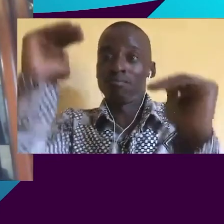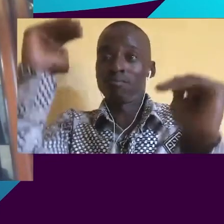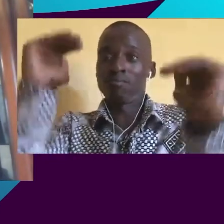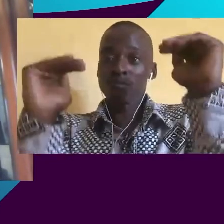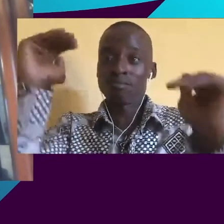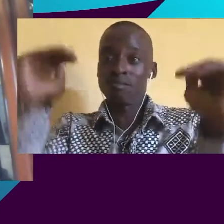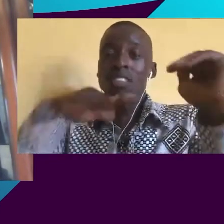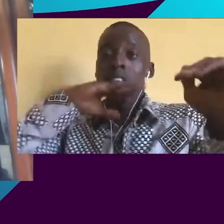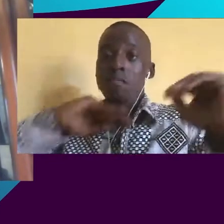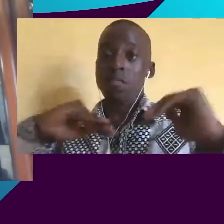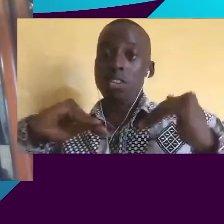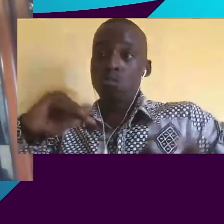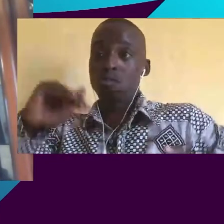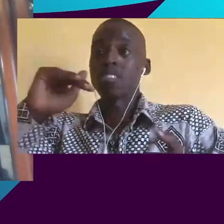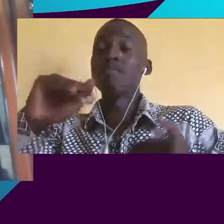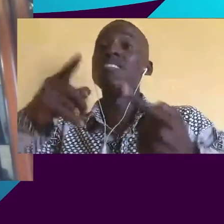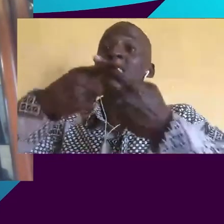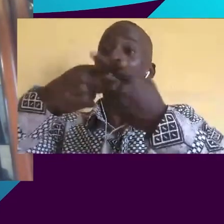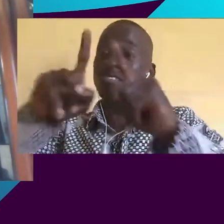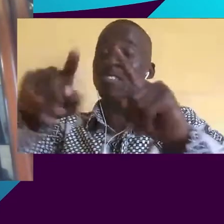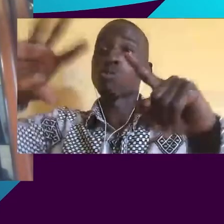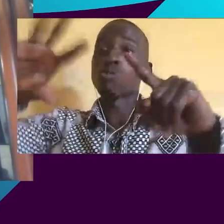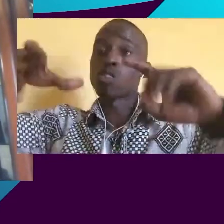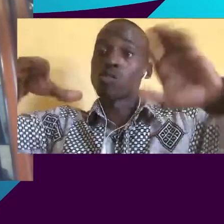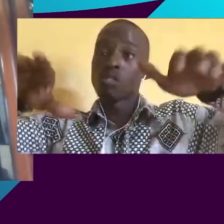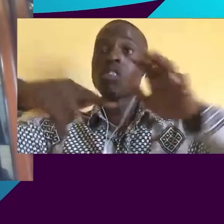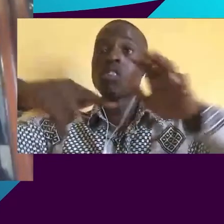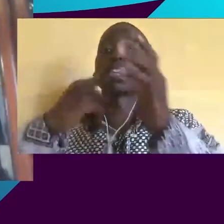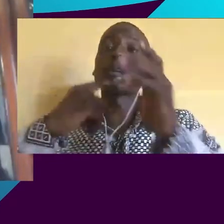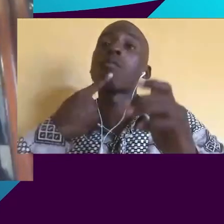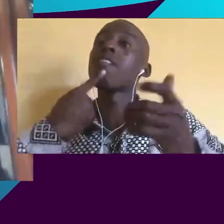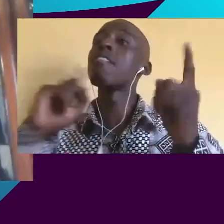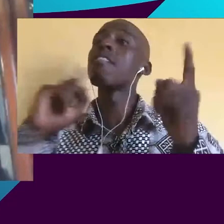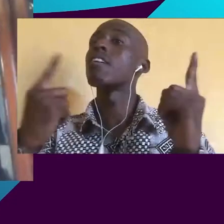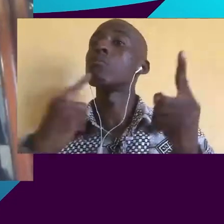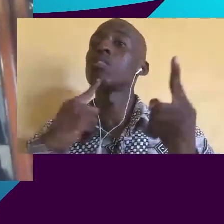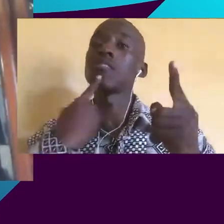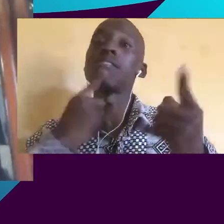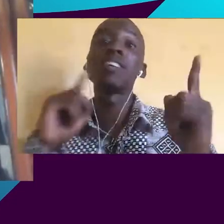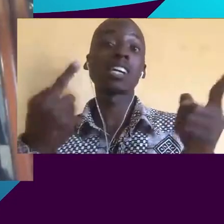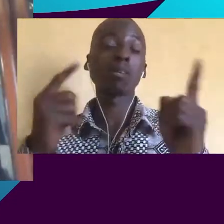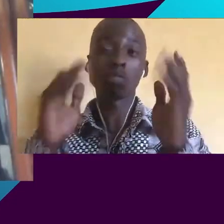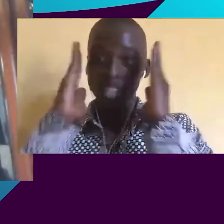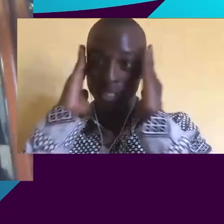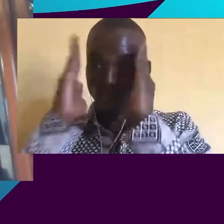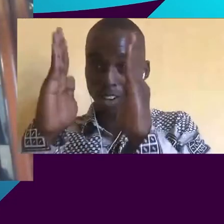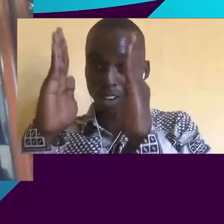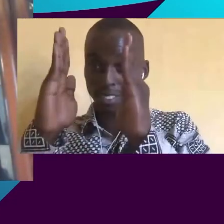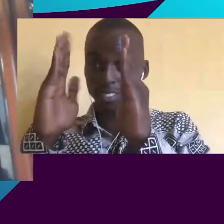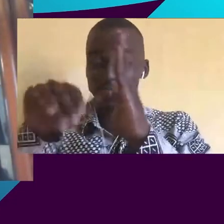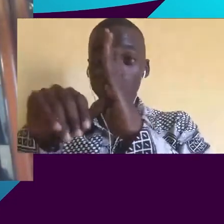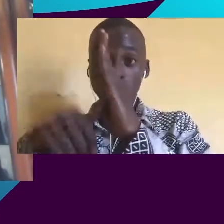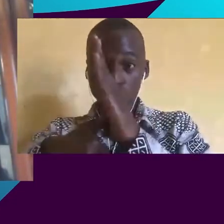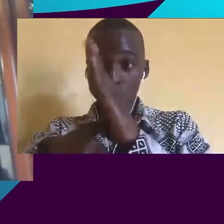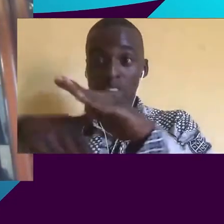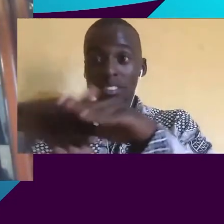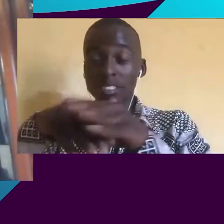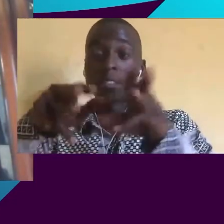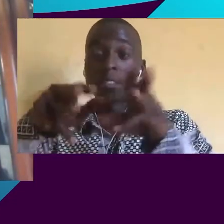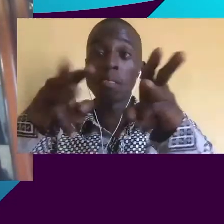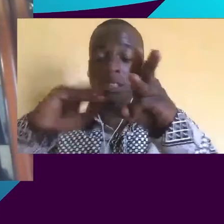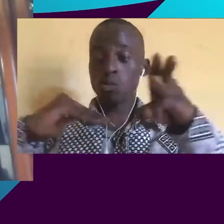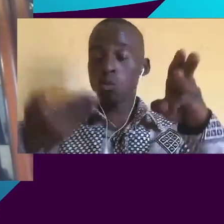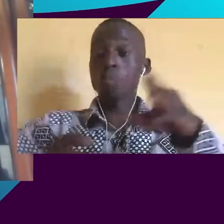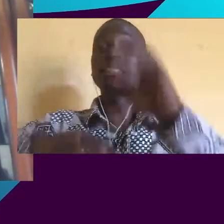to region. If you go to Karamoja, issues they are looking at in terms of women's sensitivity or